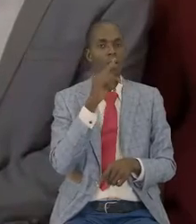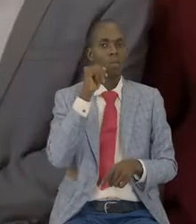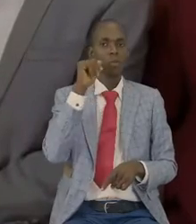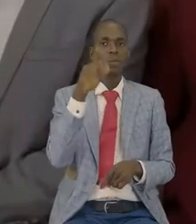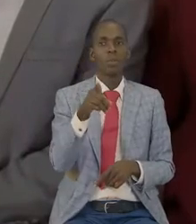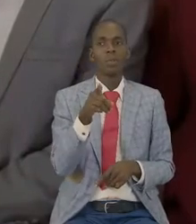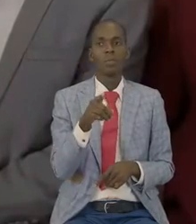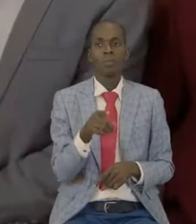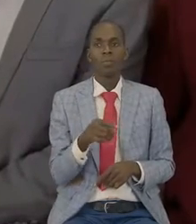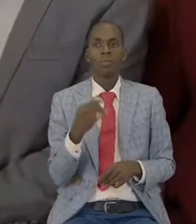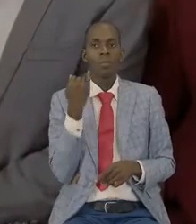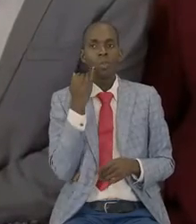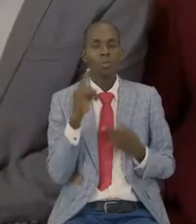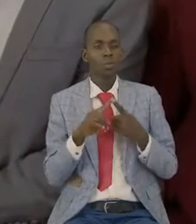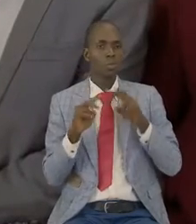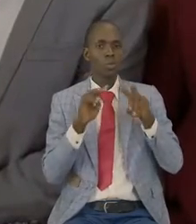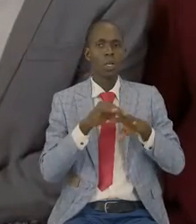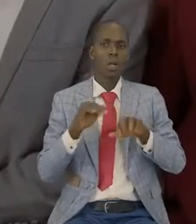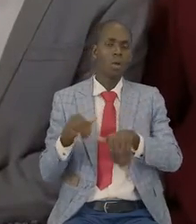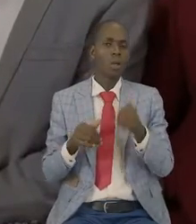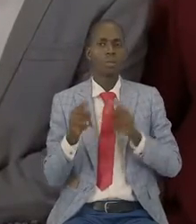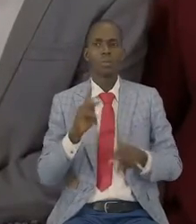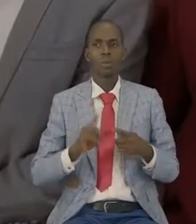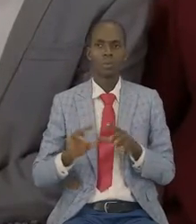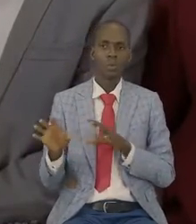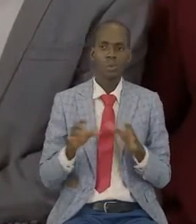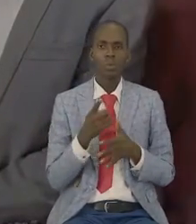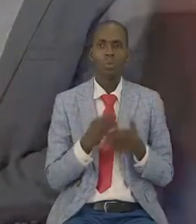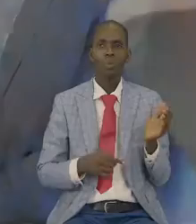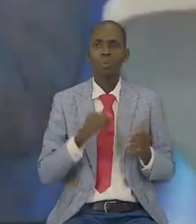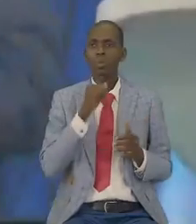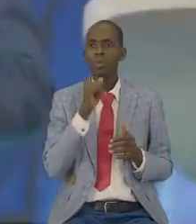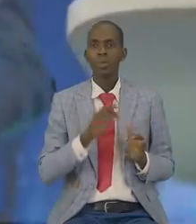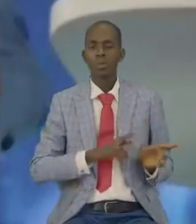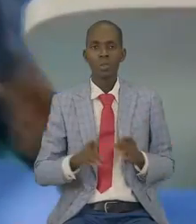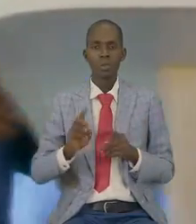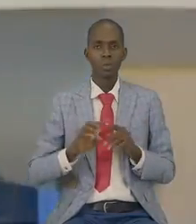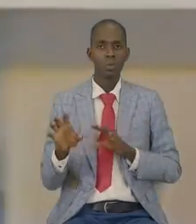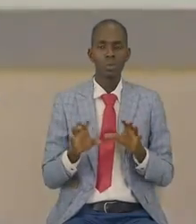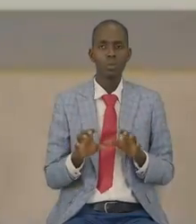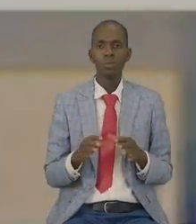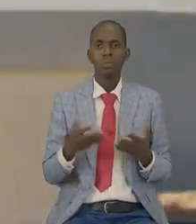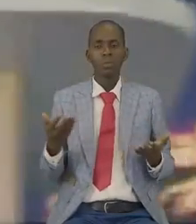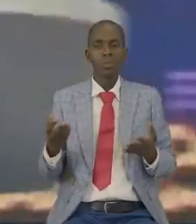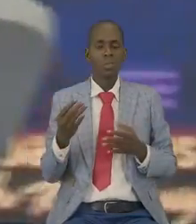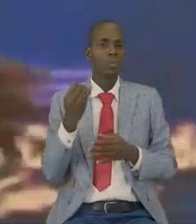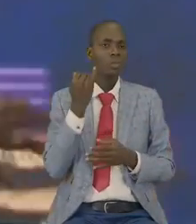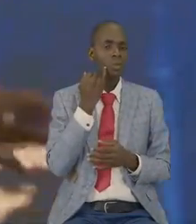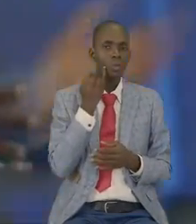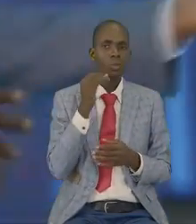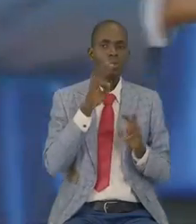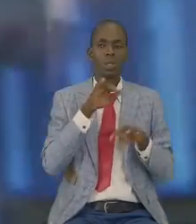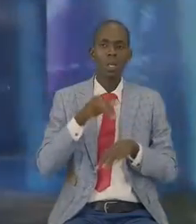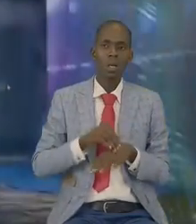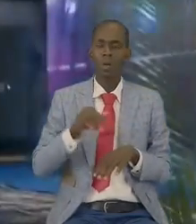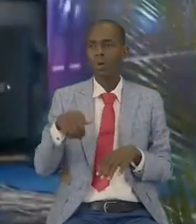of looking at other people to do what you are not willing to do, instead of calling for other men and other